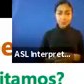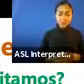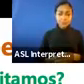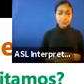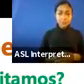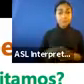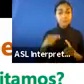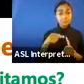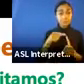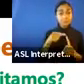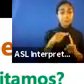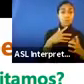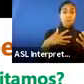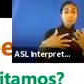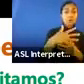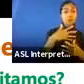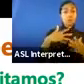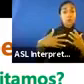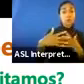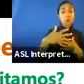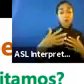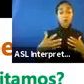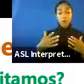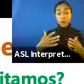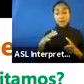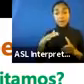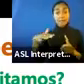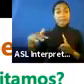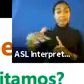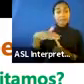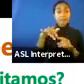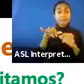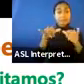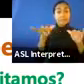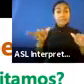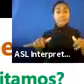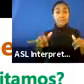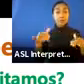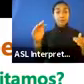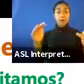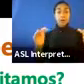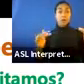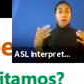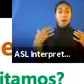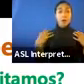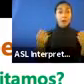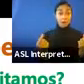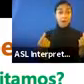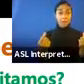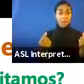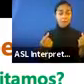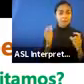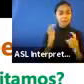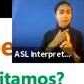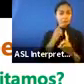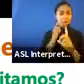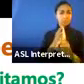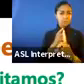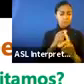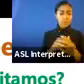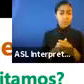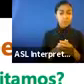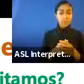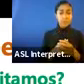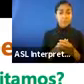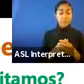social and ecological well-being is what we are setting in motion. And one of the main things we need